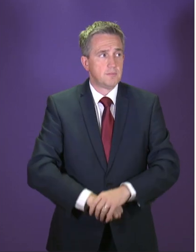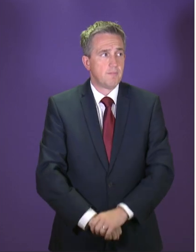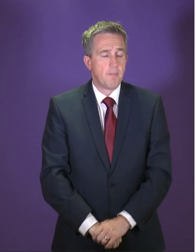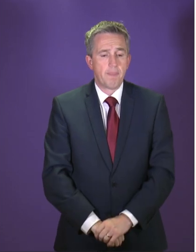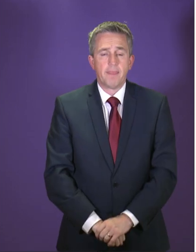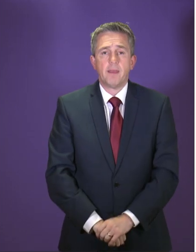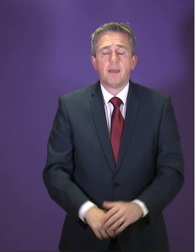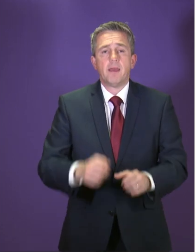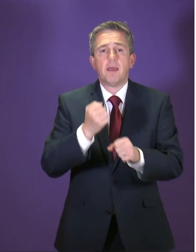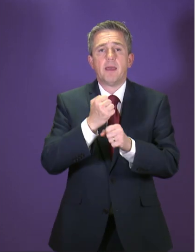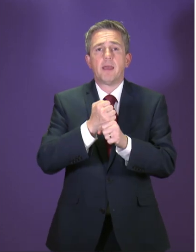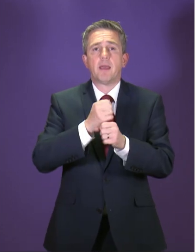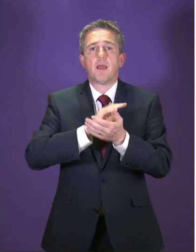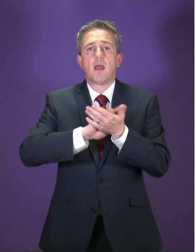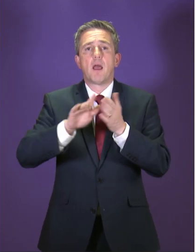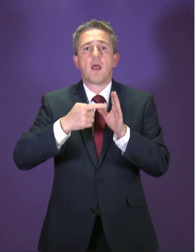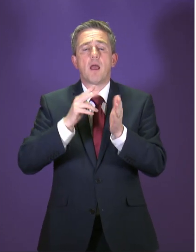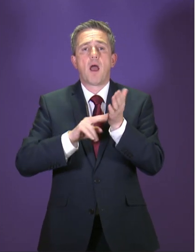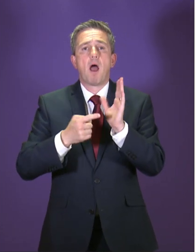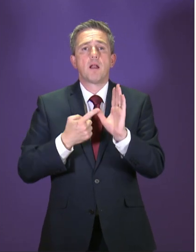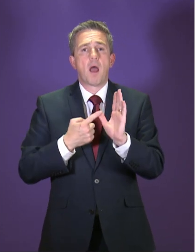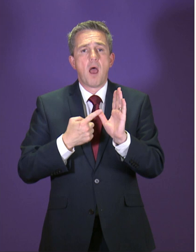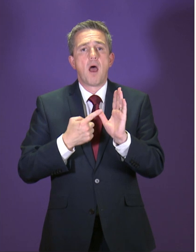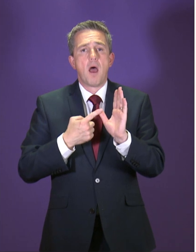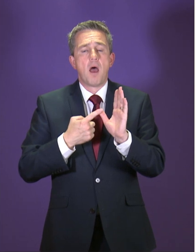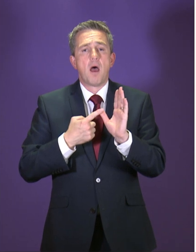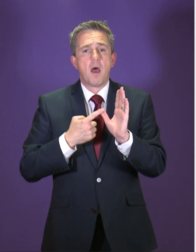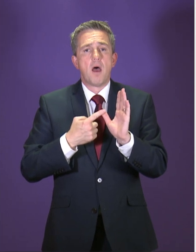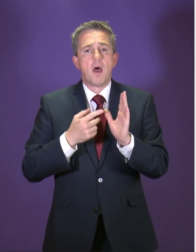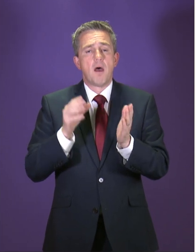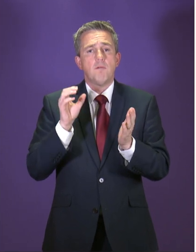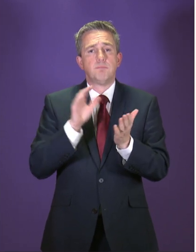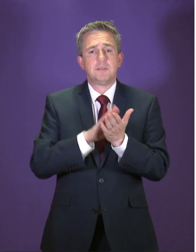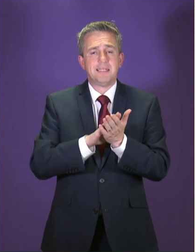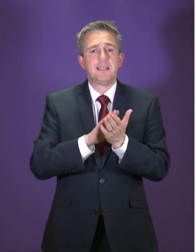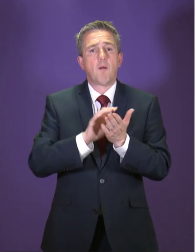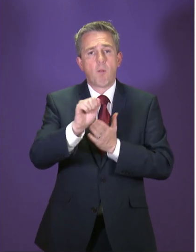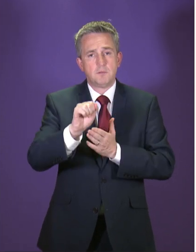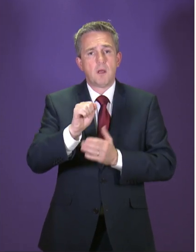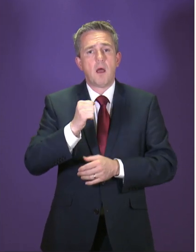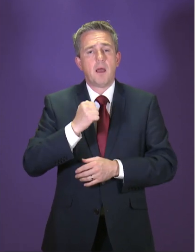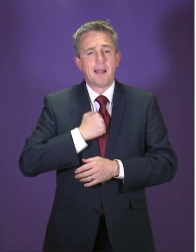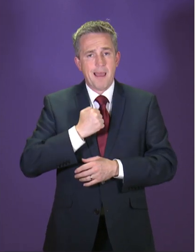We in Ghana, we have introduced culture into our educational system,